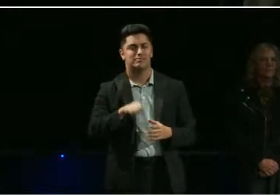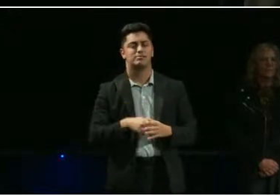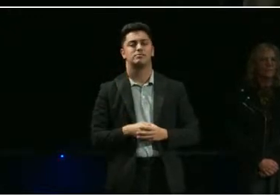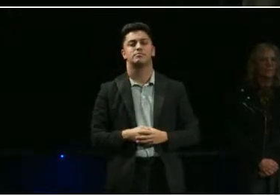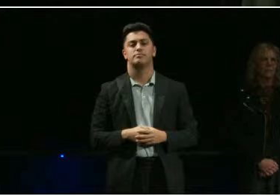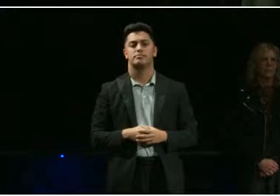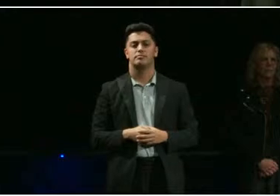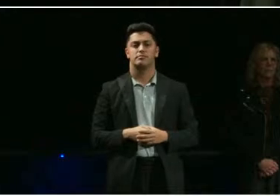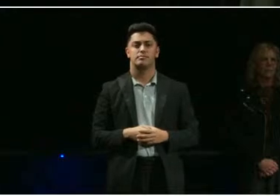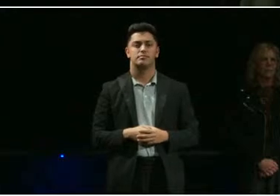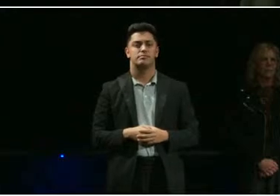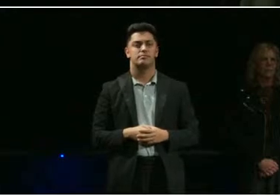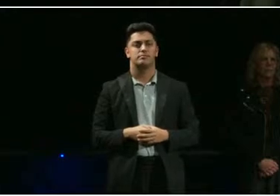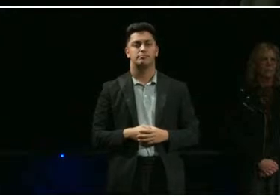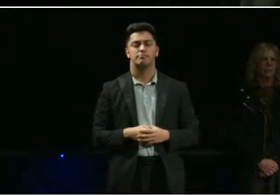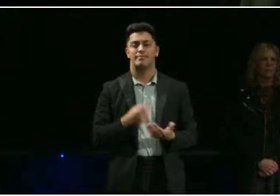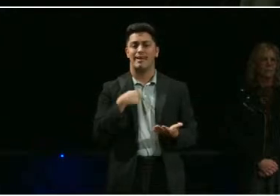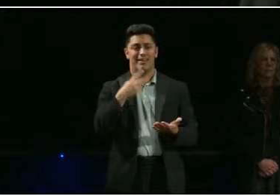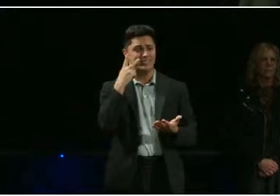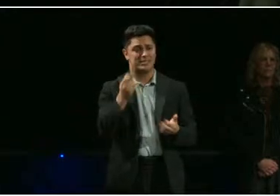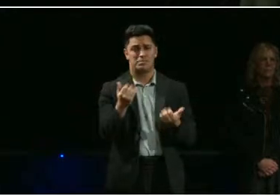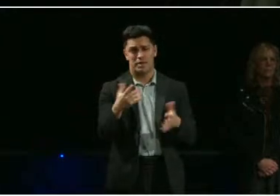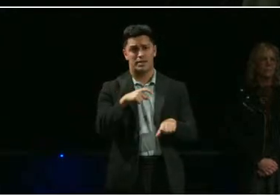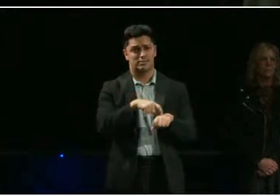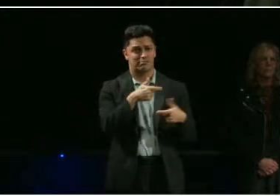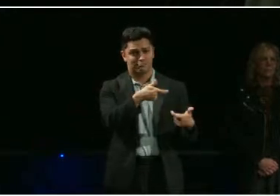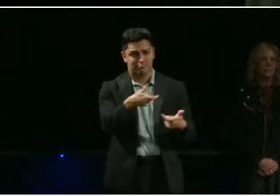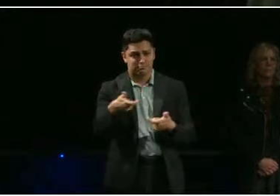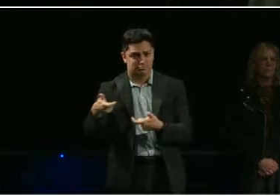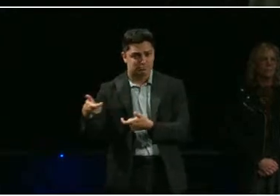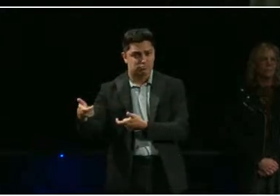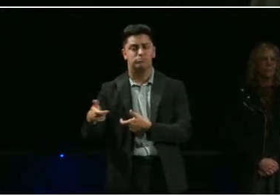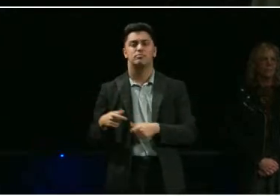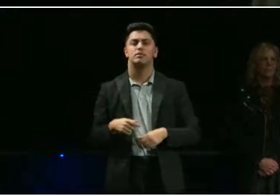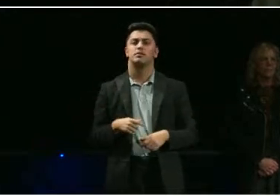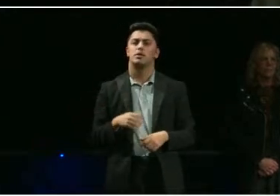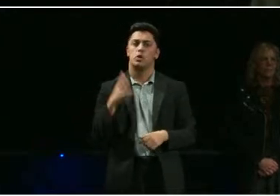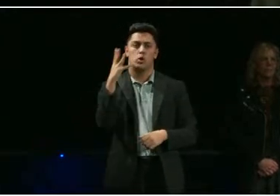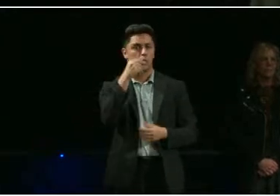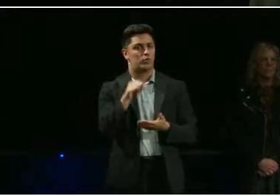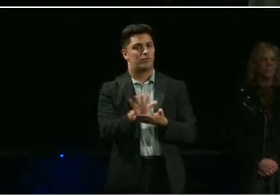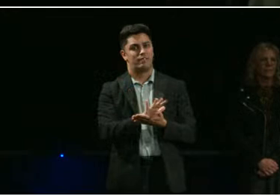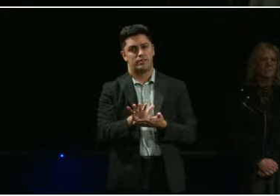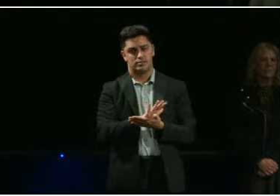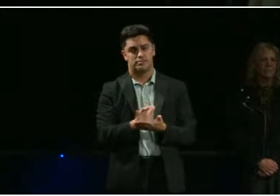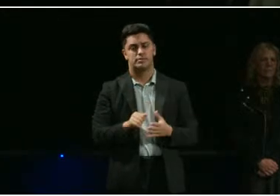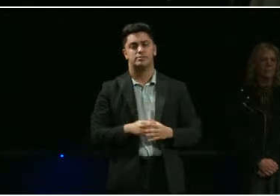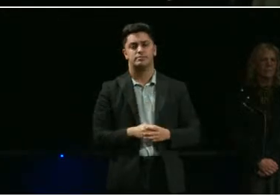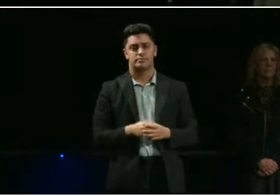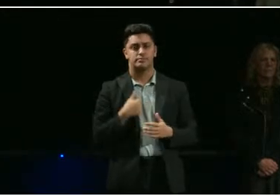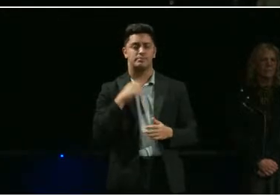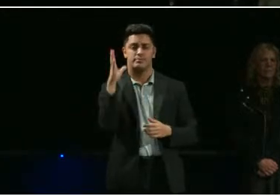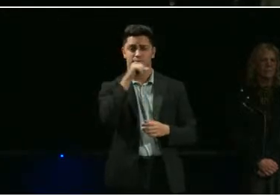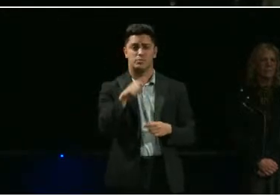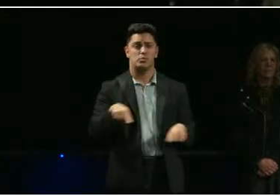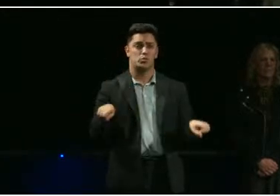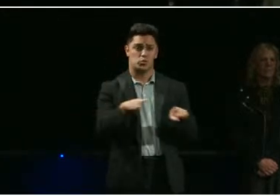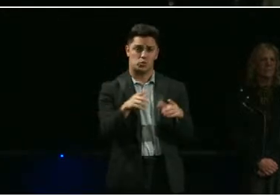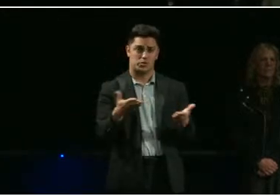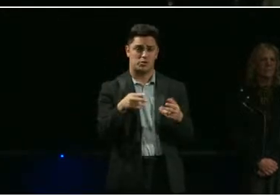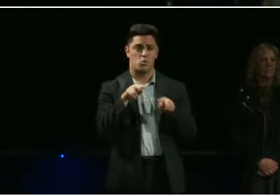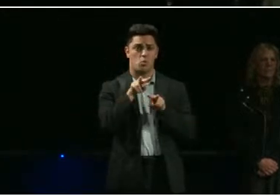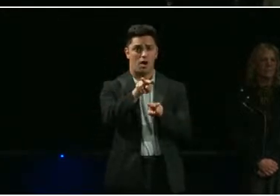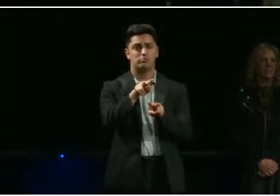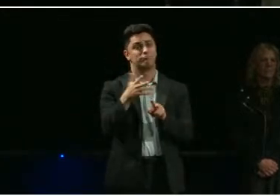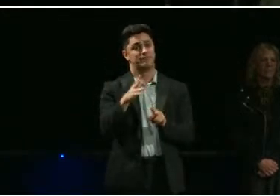them many times. They're such beautiful films, and I assume you are here watching them